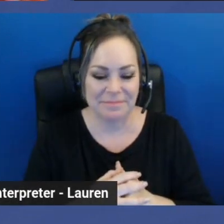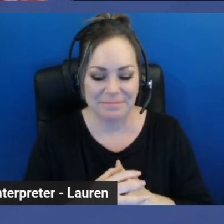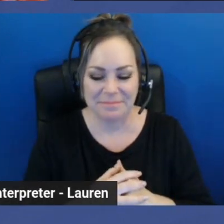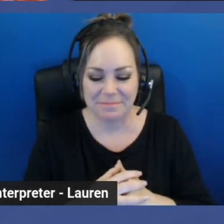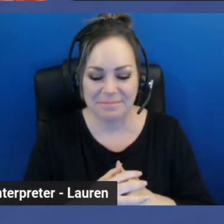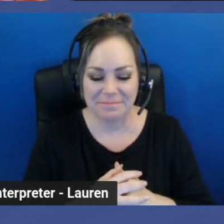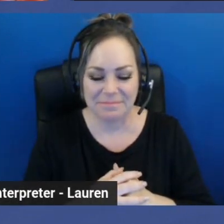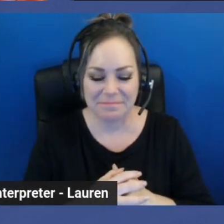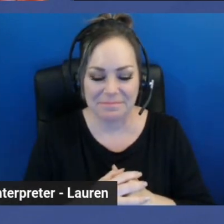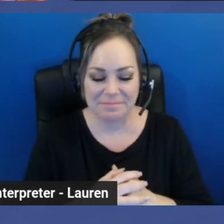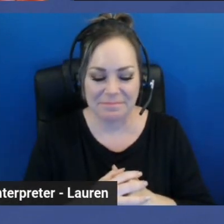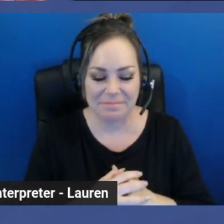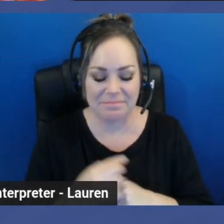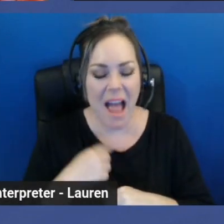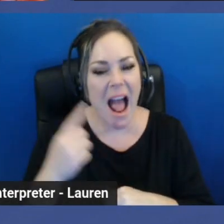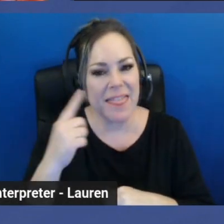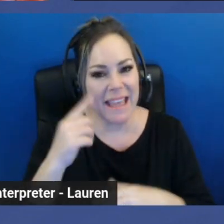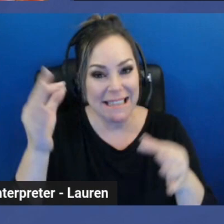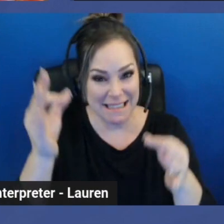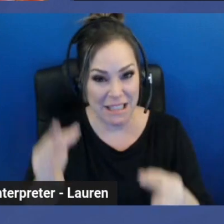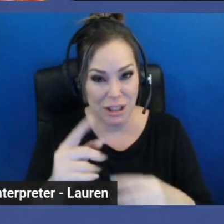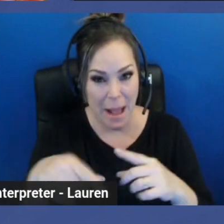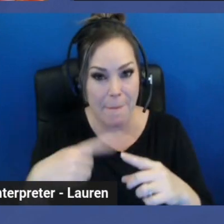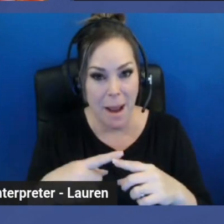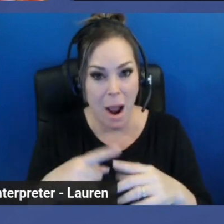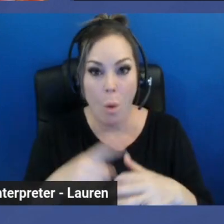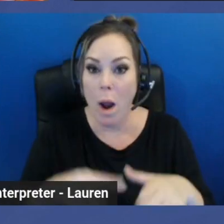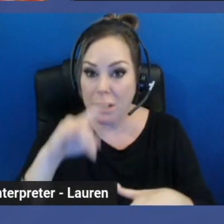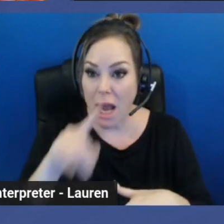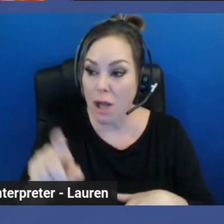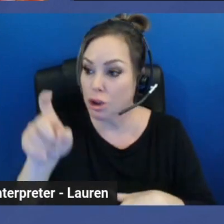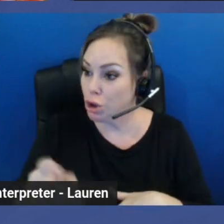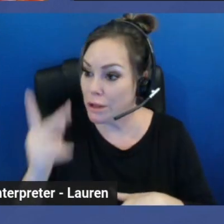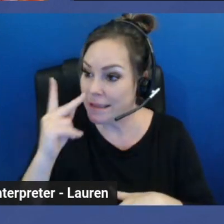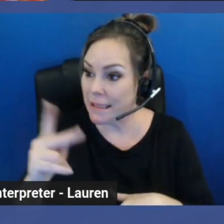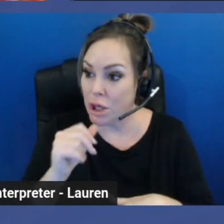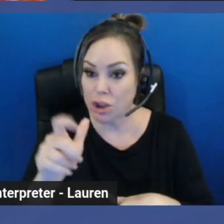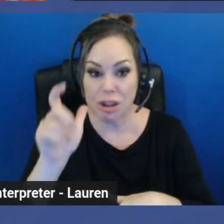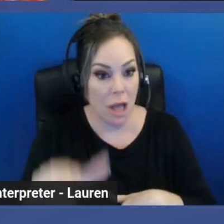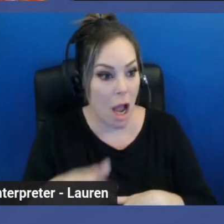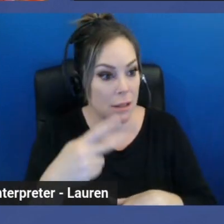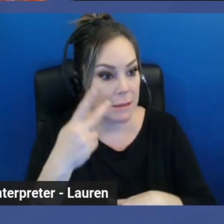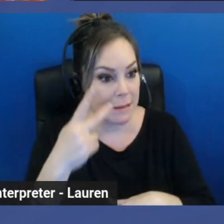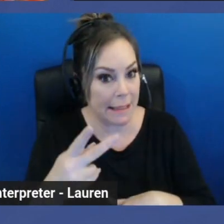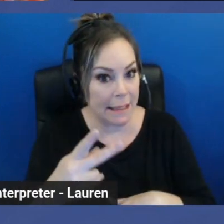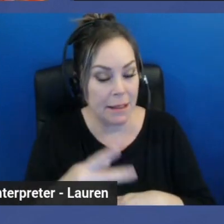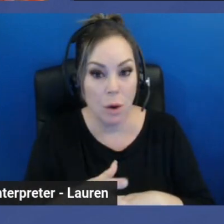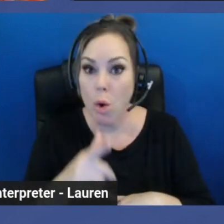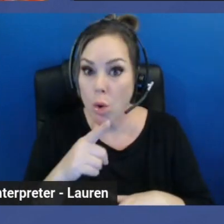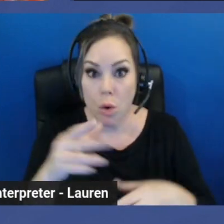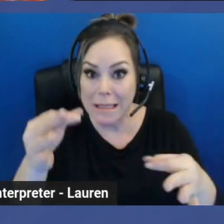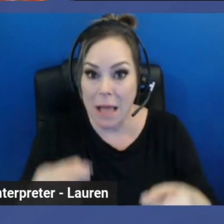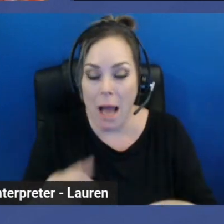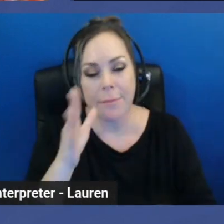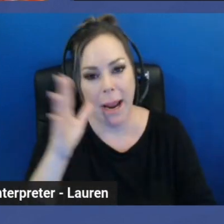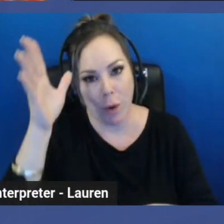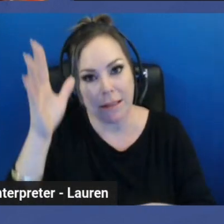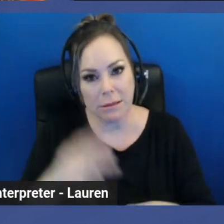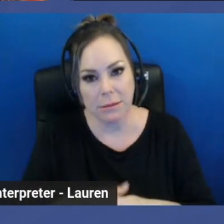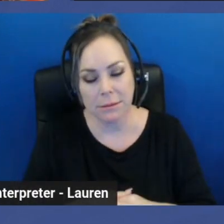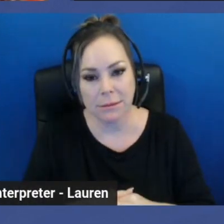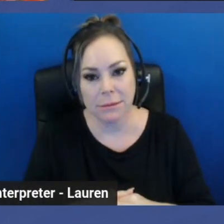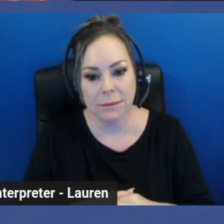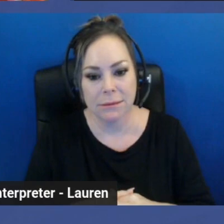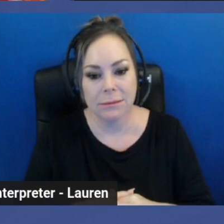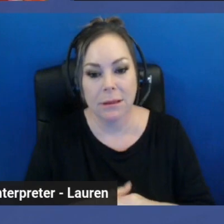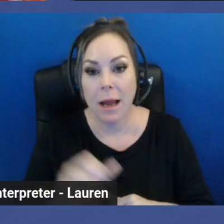I think that the decisions about what a child should and shouldn't see should come from their parents.